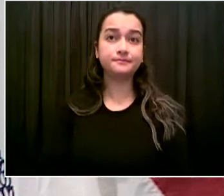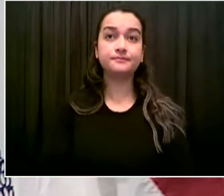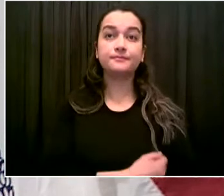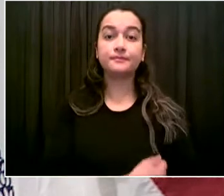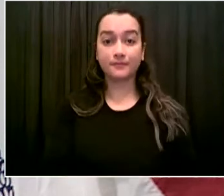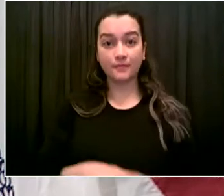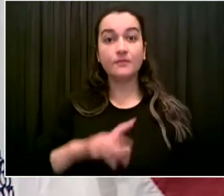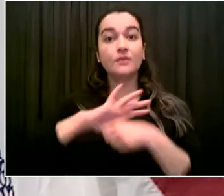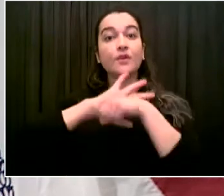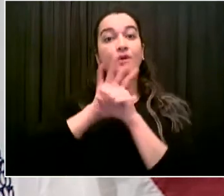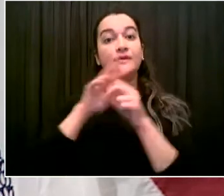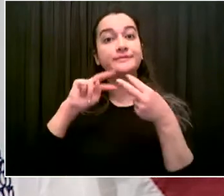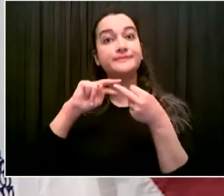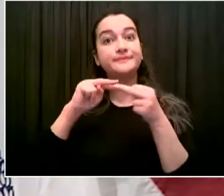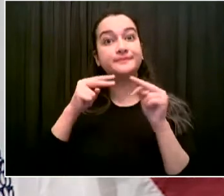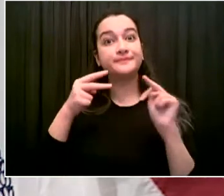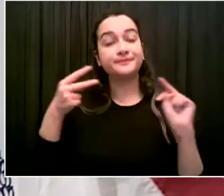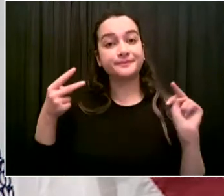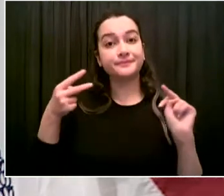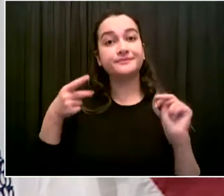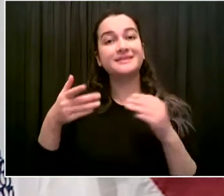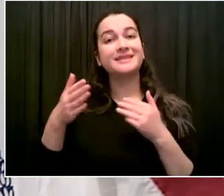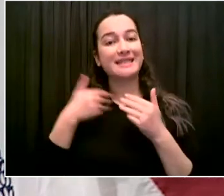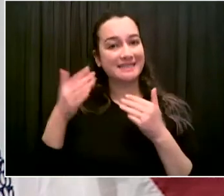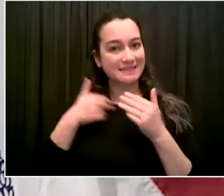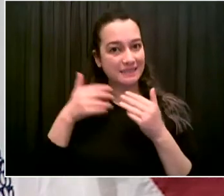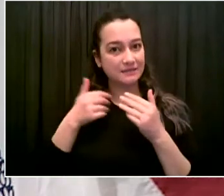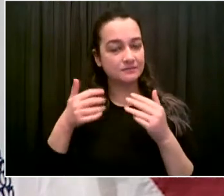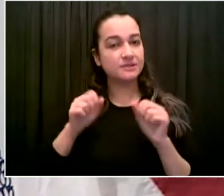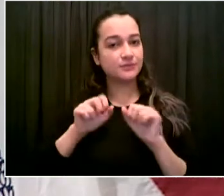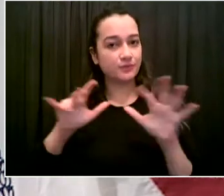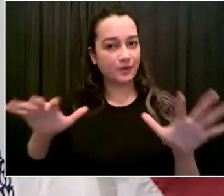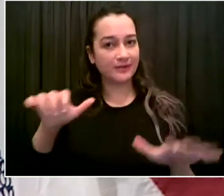high. But I think this is about